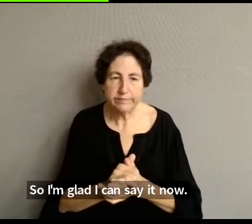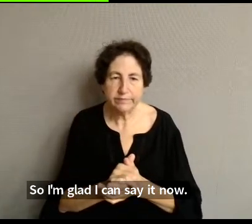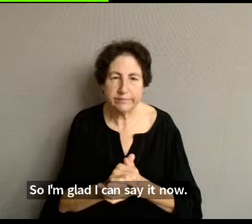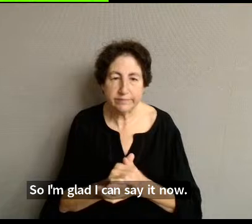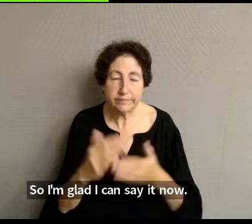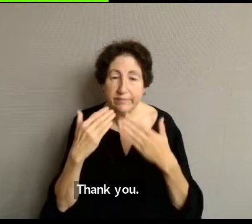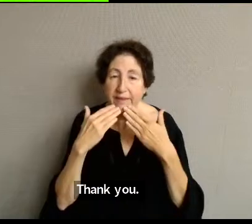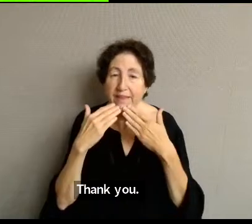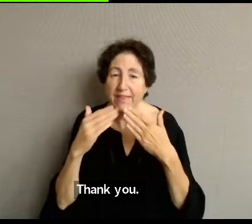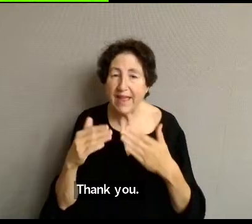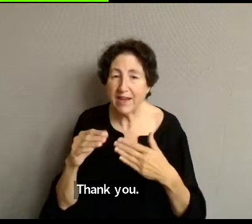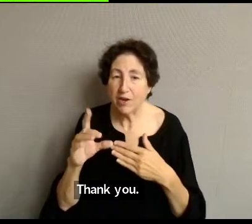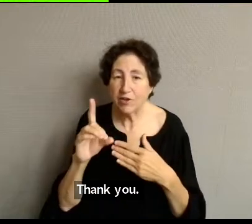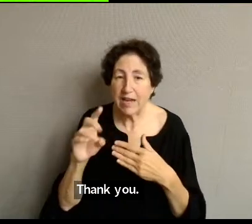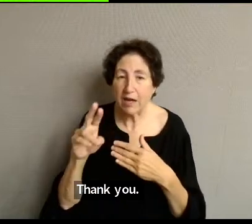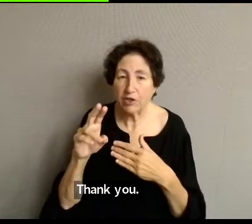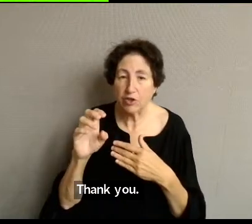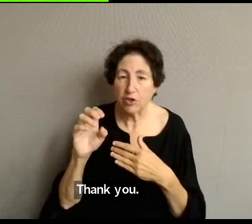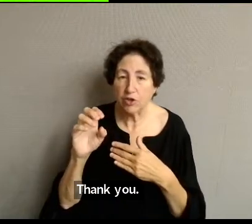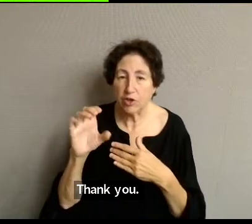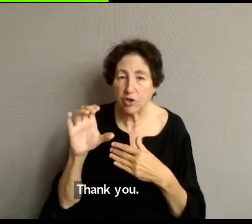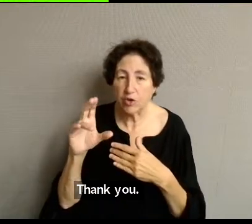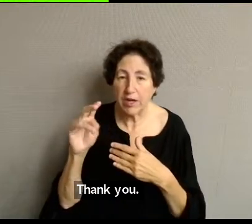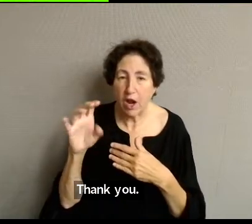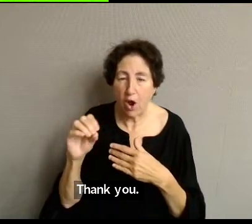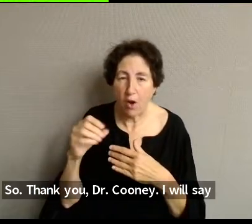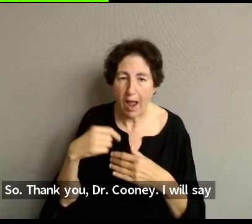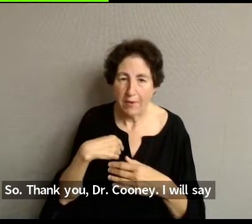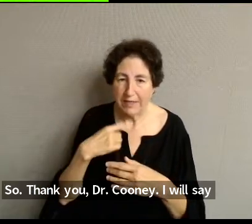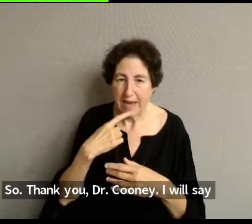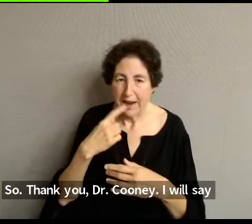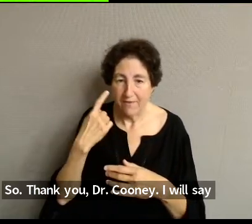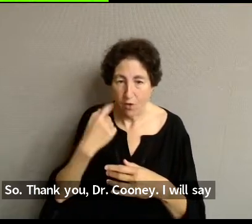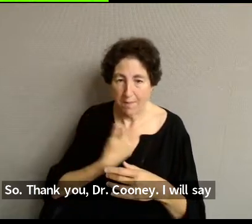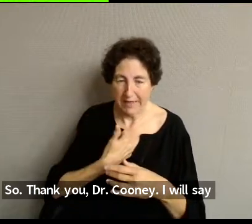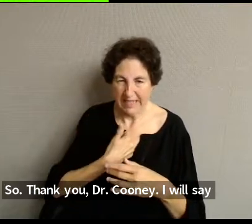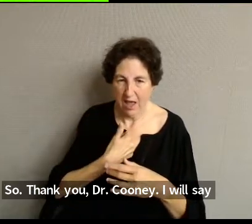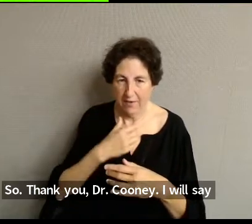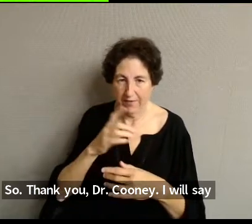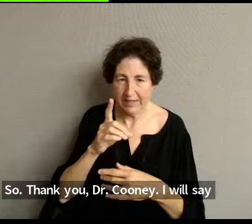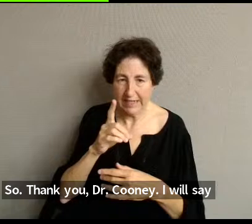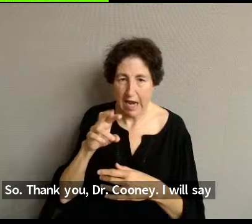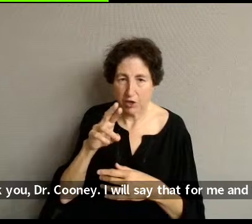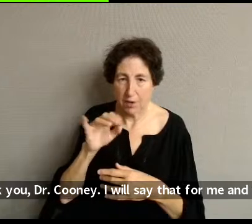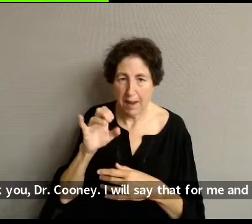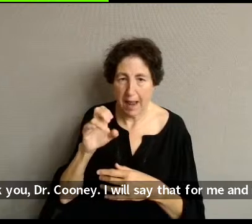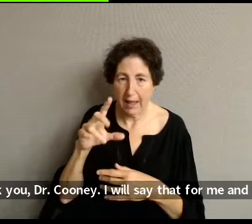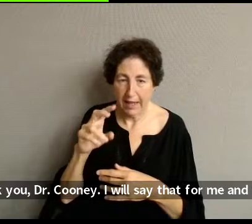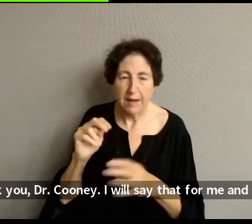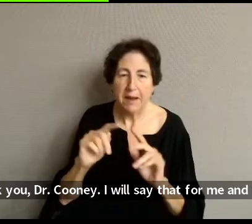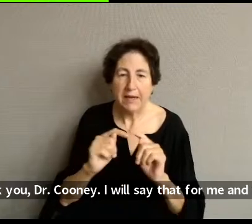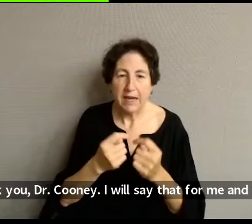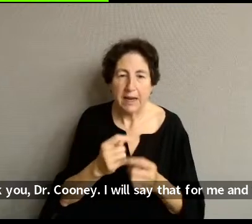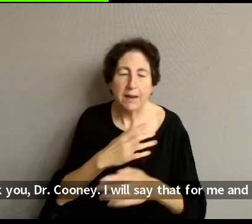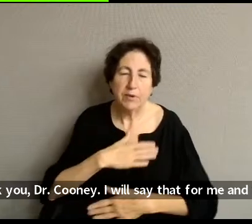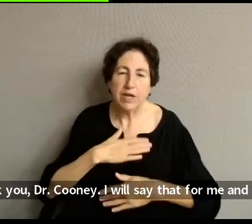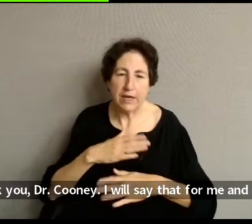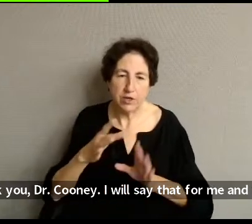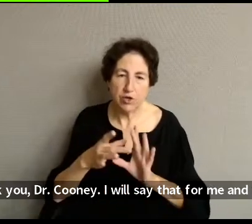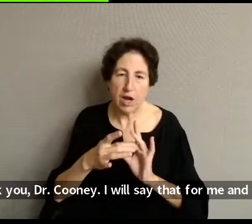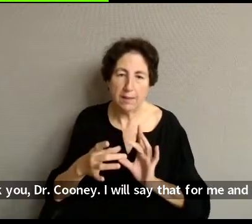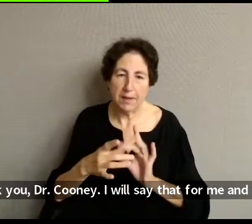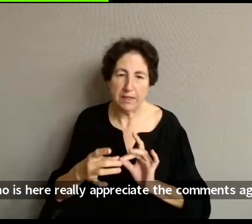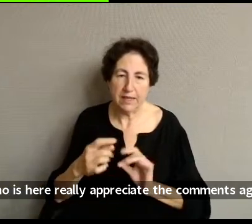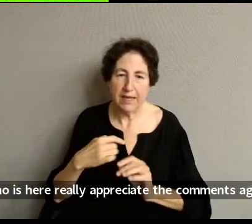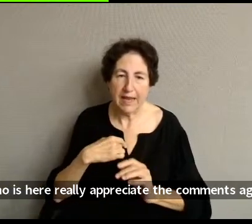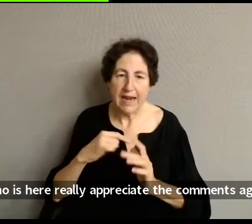So thank you, Dr. Cooney. I will say that for me and my team who is here, really appreciate the comments. Again,